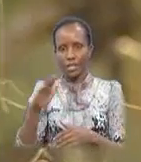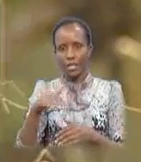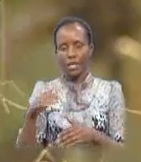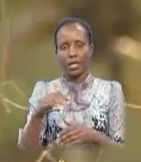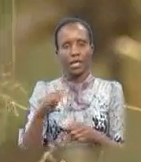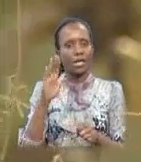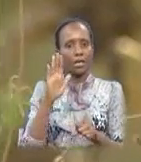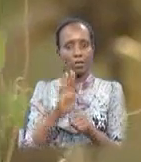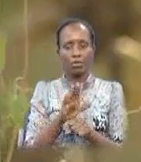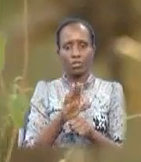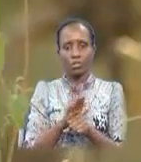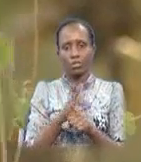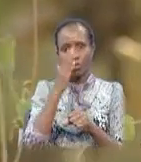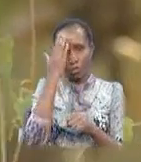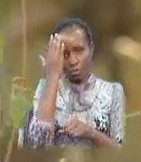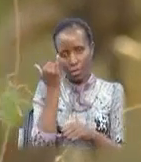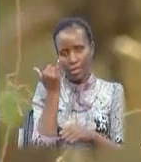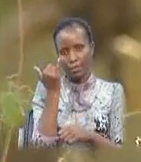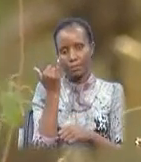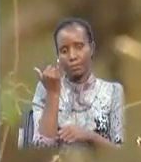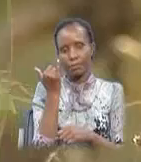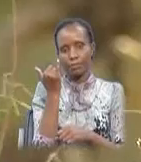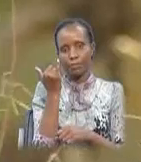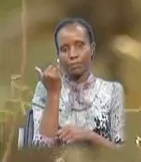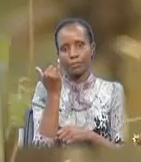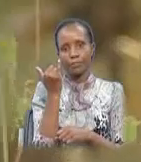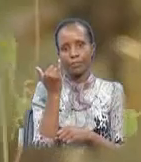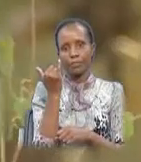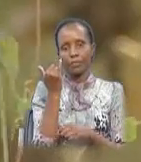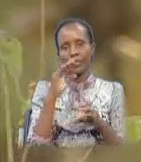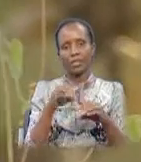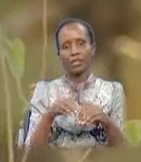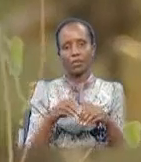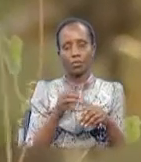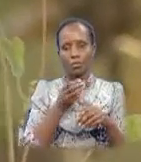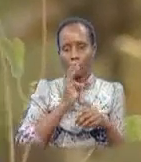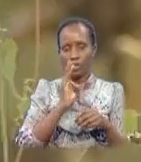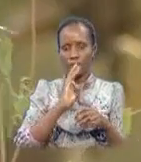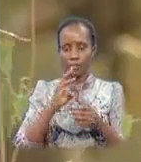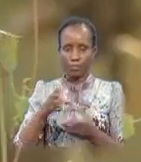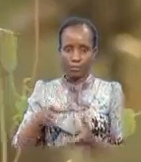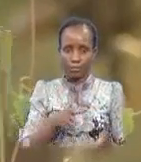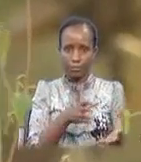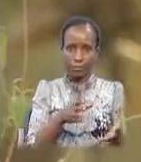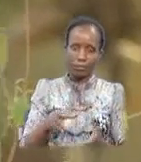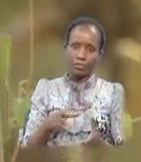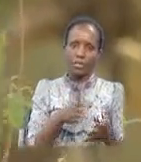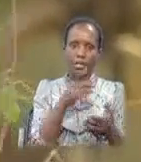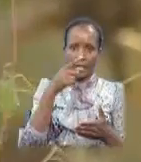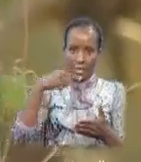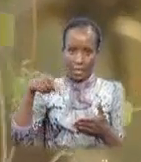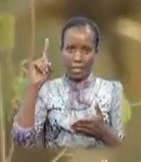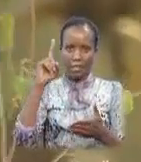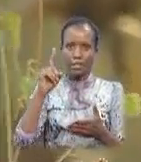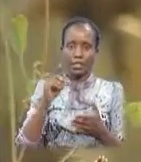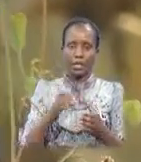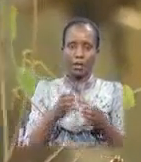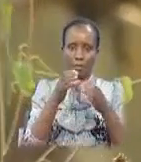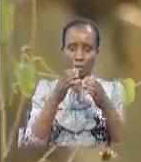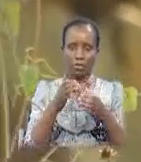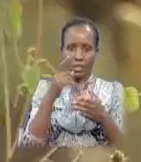up, simply because you give water the right amount at the right